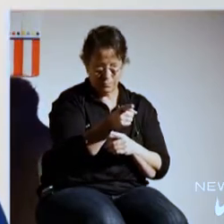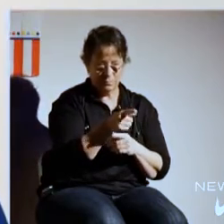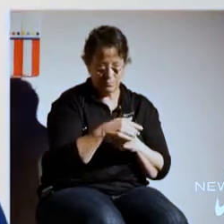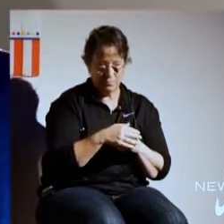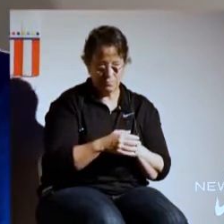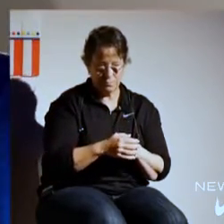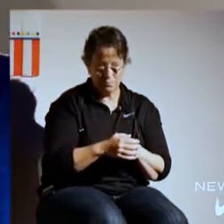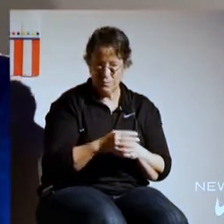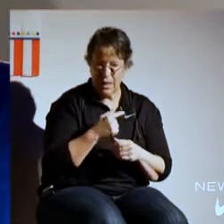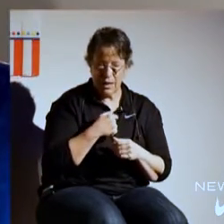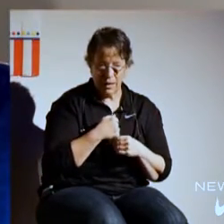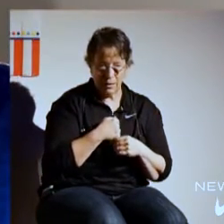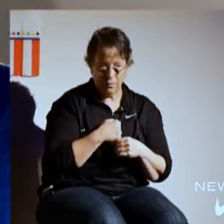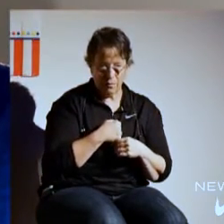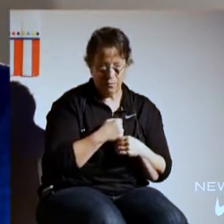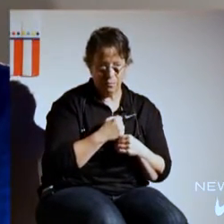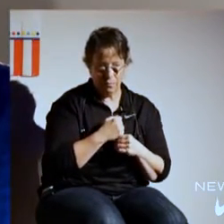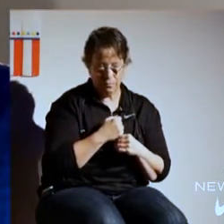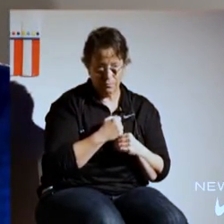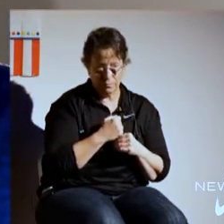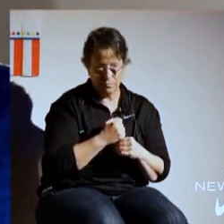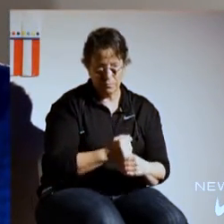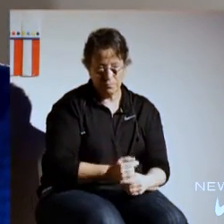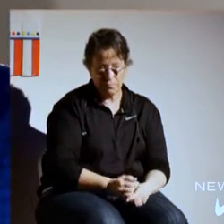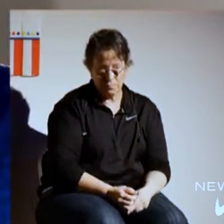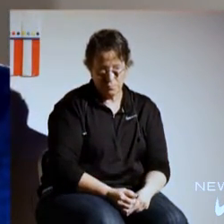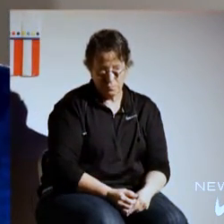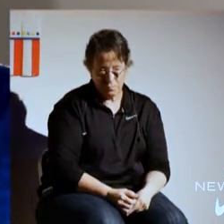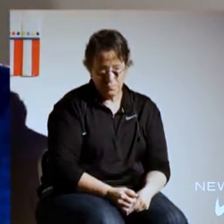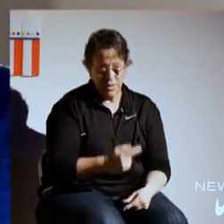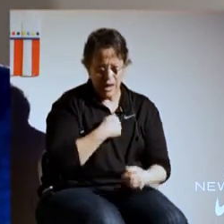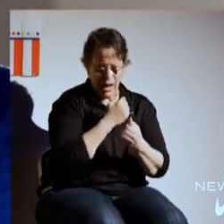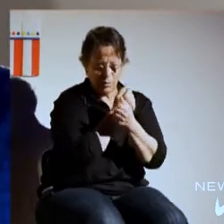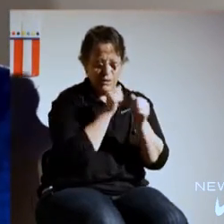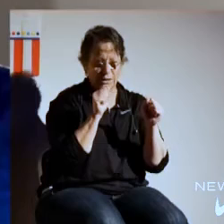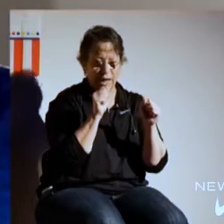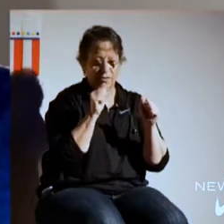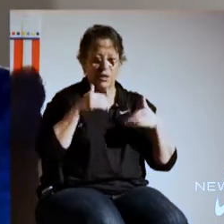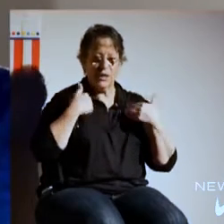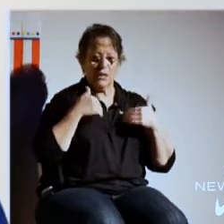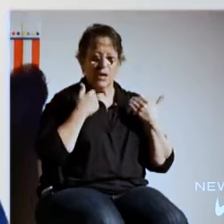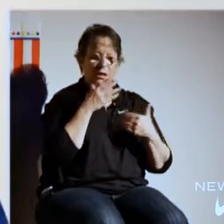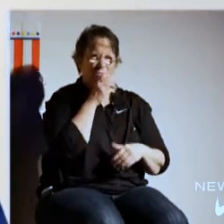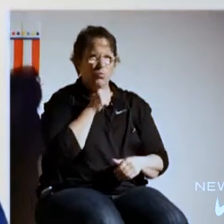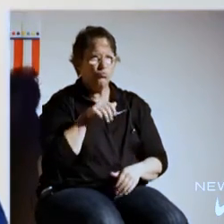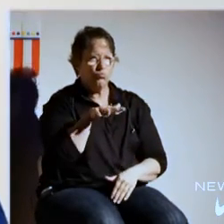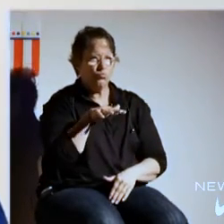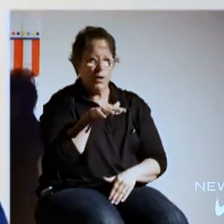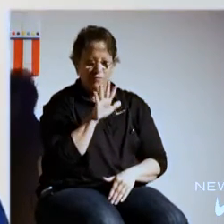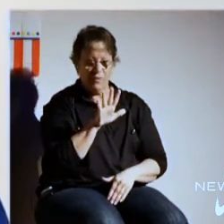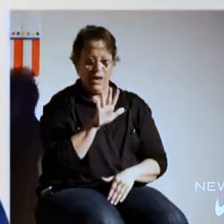life-saving transformations. I was saved at a very young age, probably, I'd say, I'm around 5.